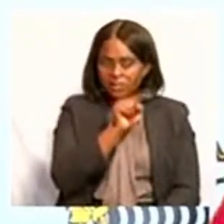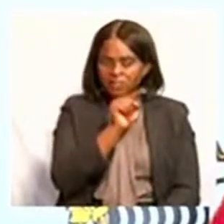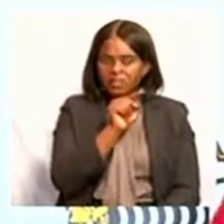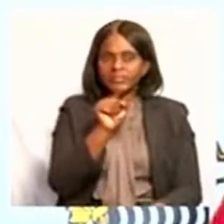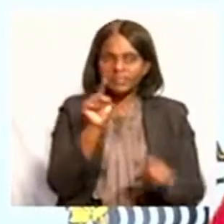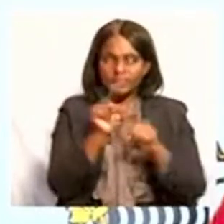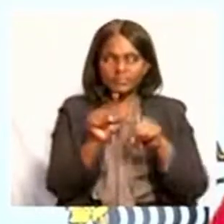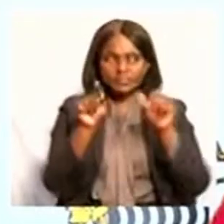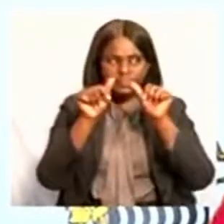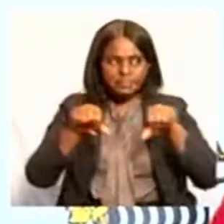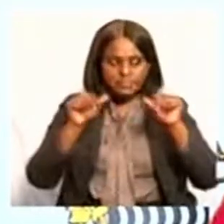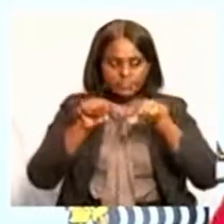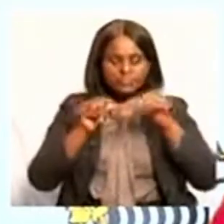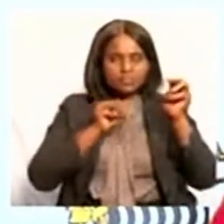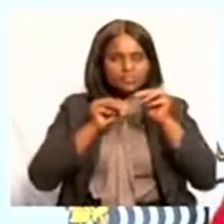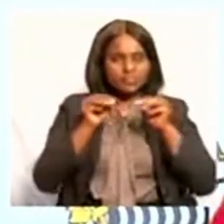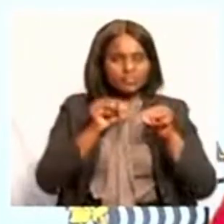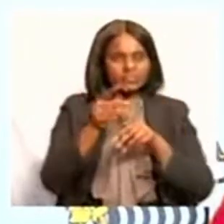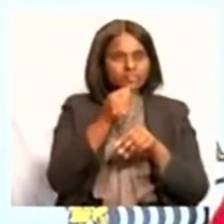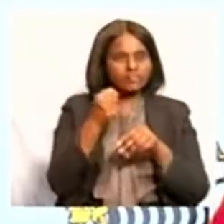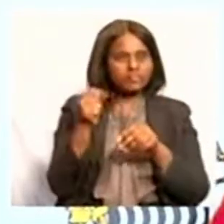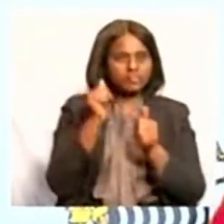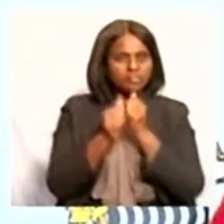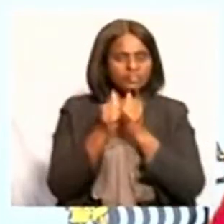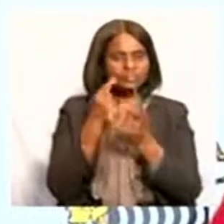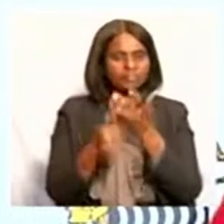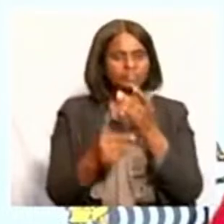an audit management tool that